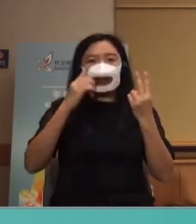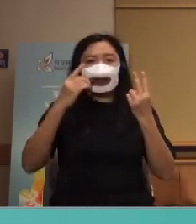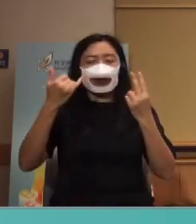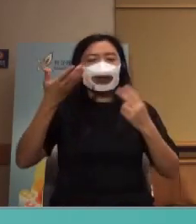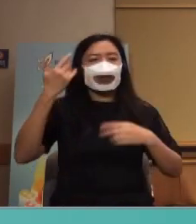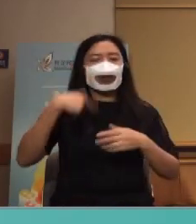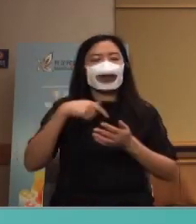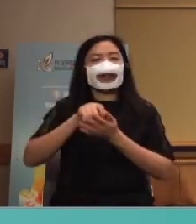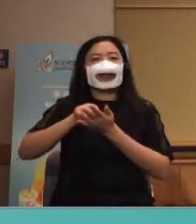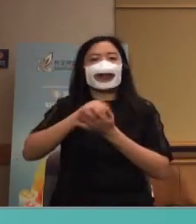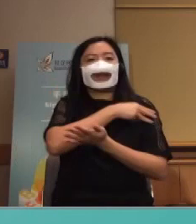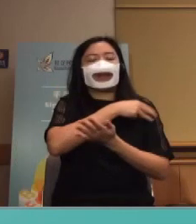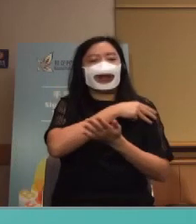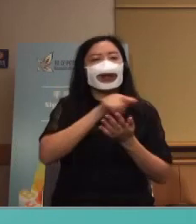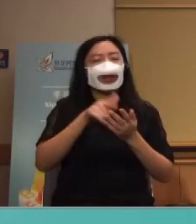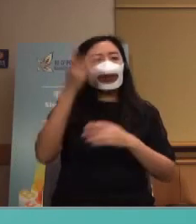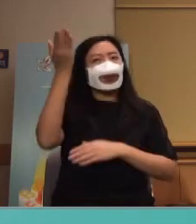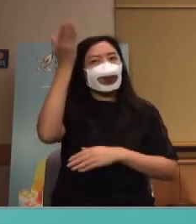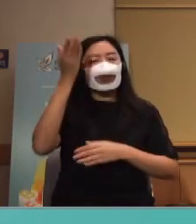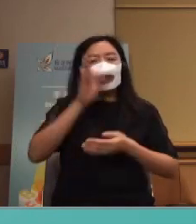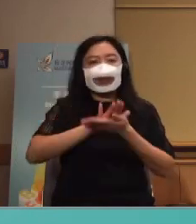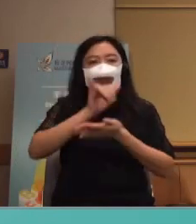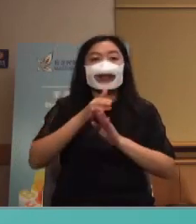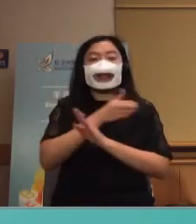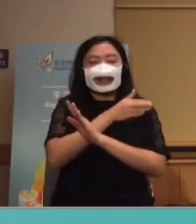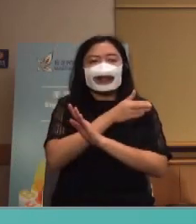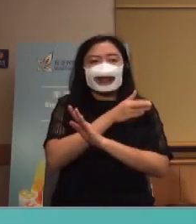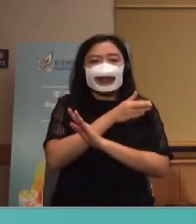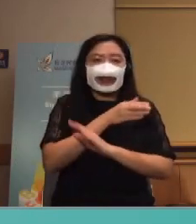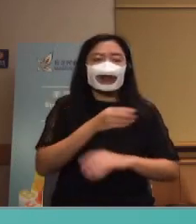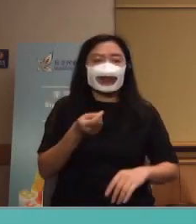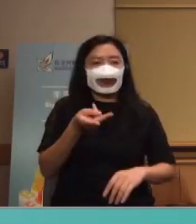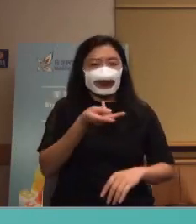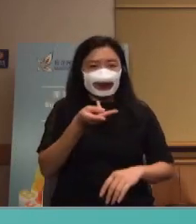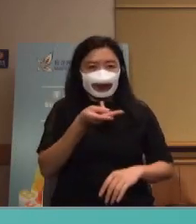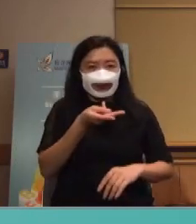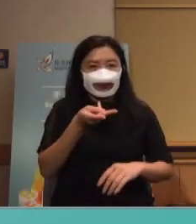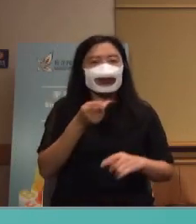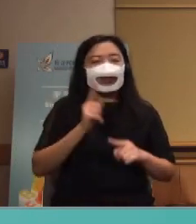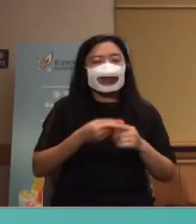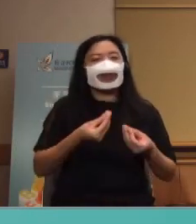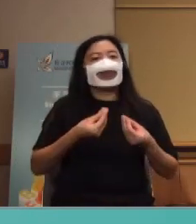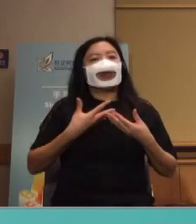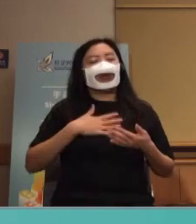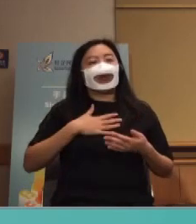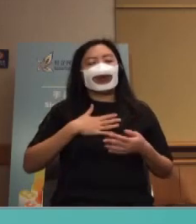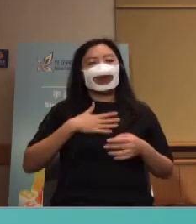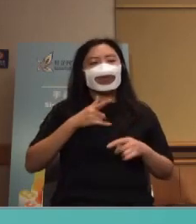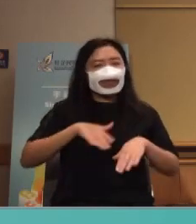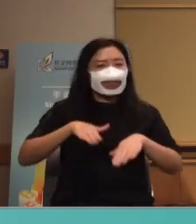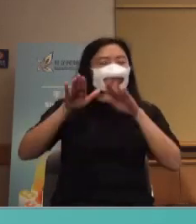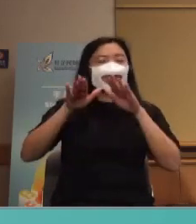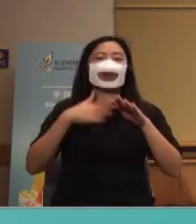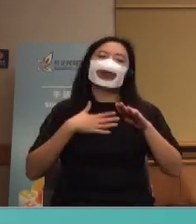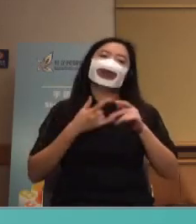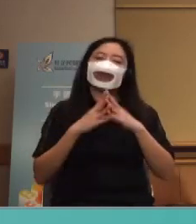And these two things kind of combined for me personally in the 2019 sort of December